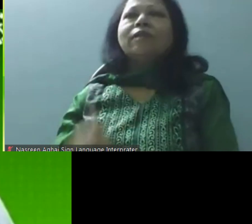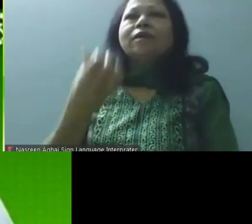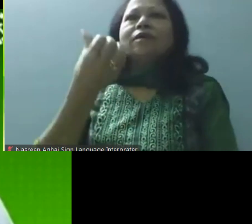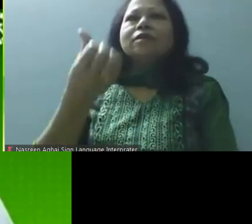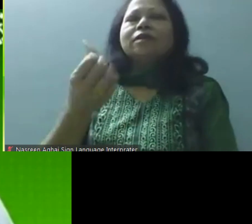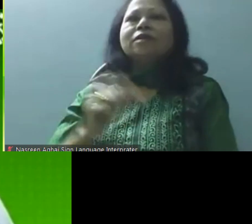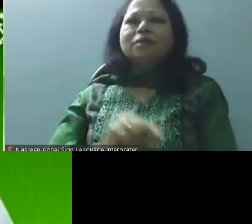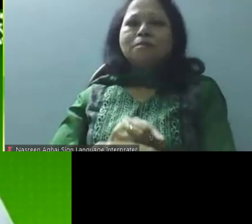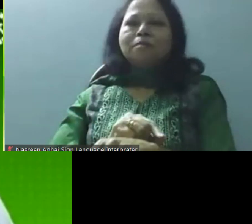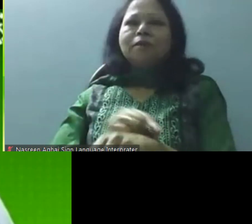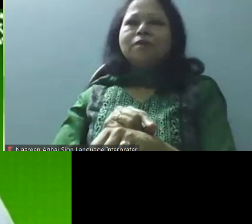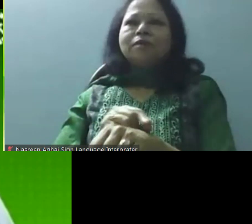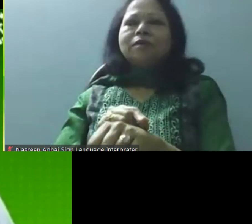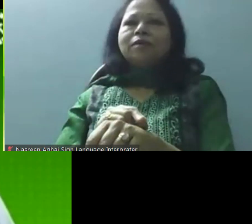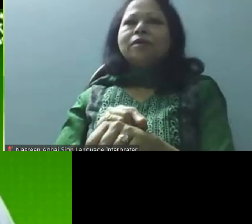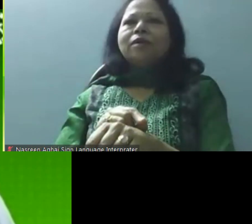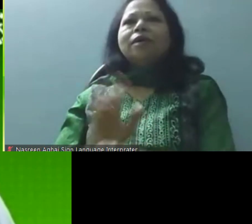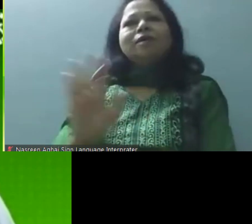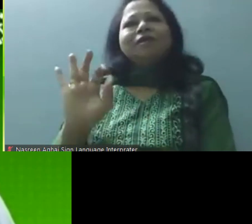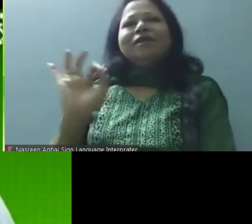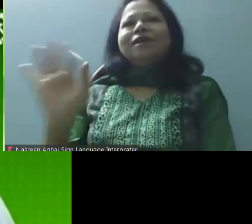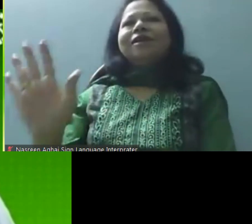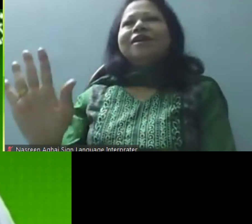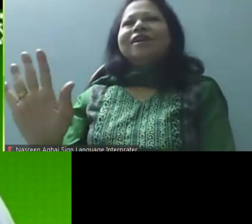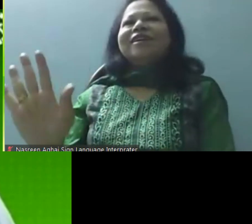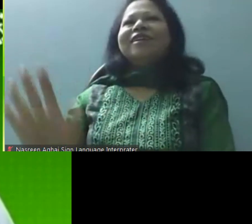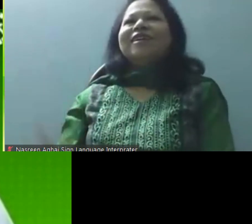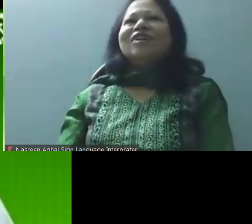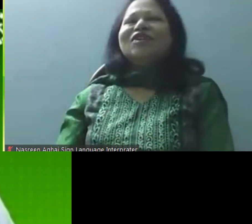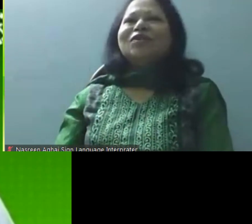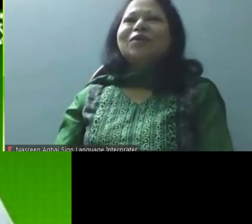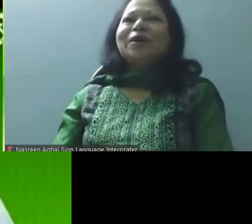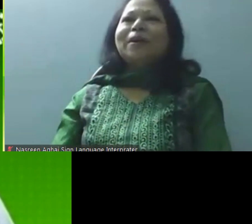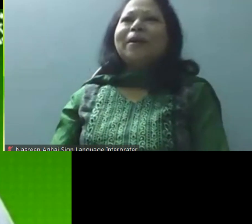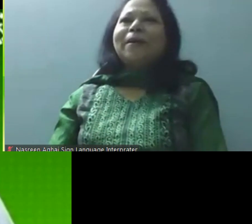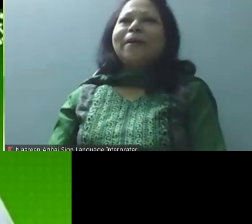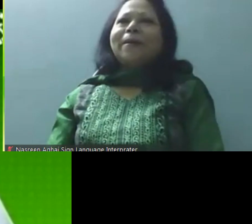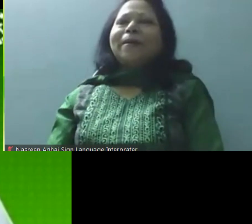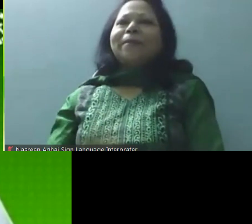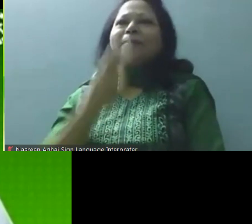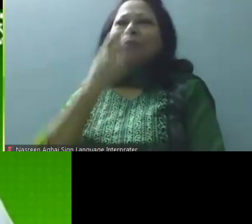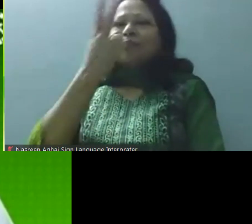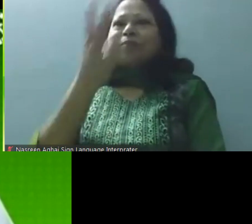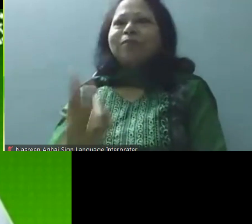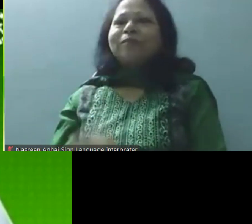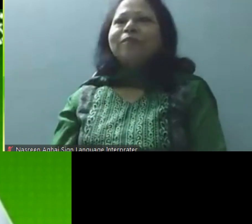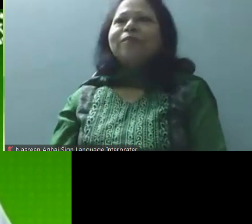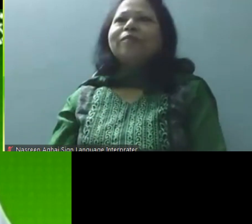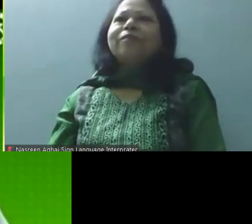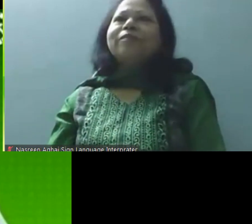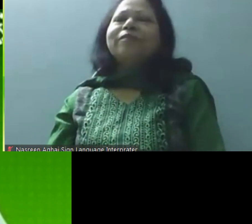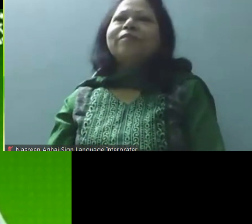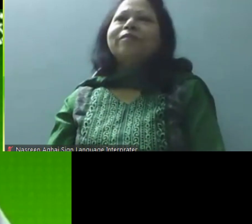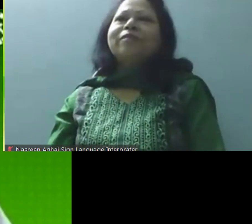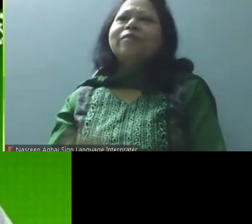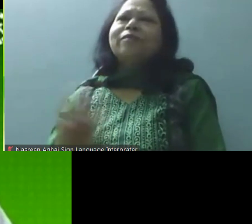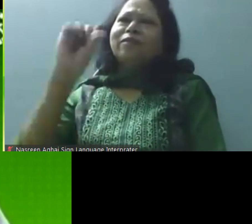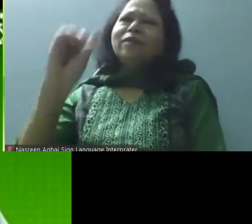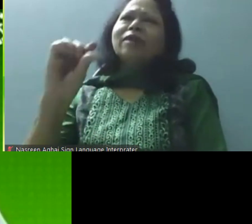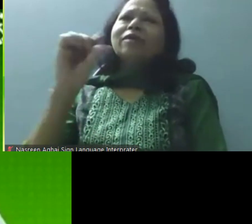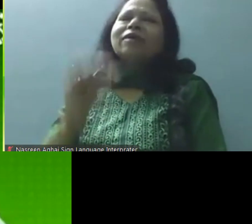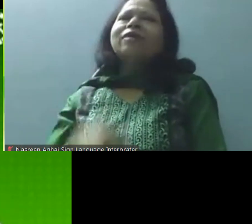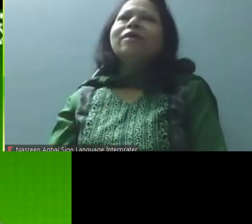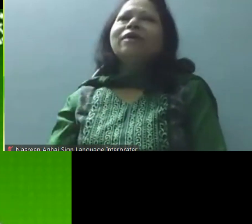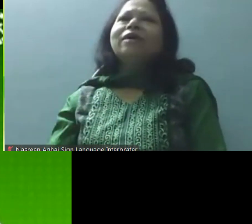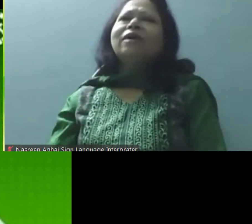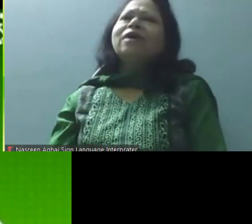we close. Is that correct? Yeah. Oh, well, I think I've seen other sessions, we can take a little bit of Levi, so you can just